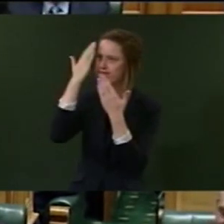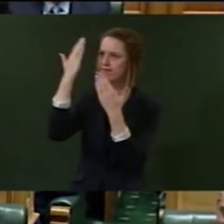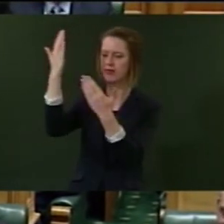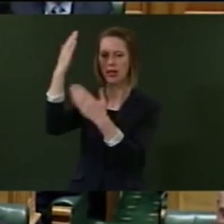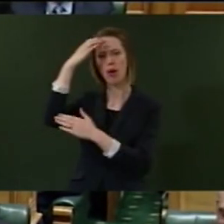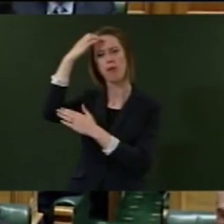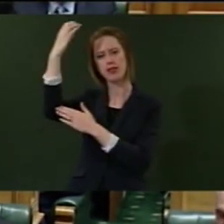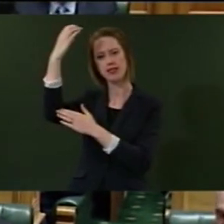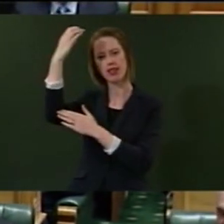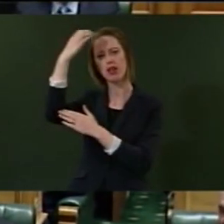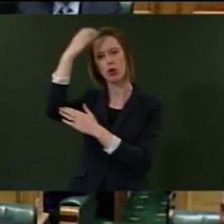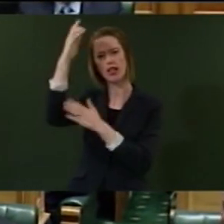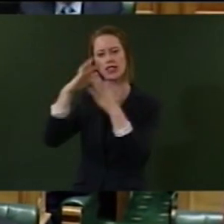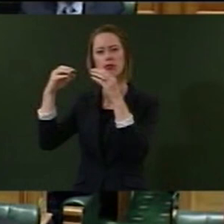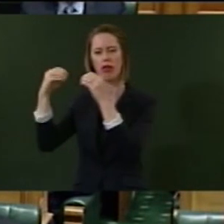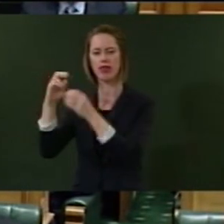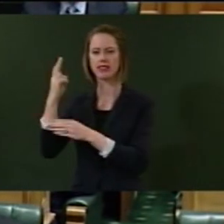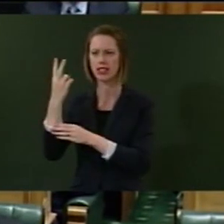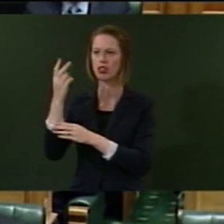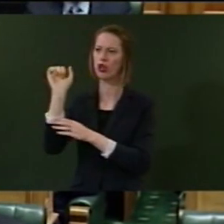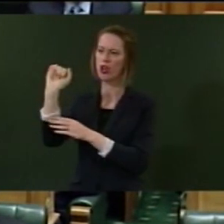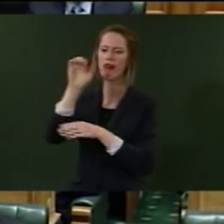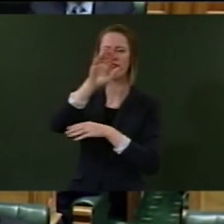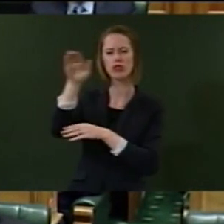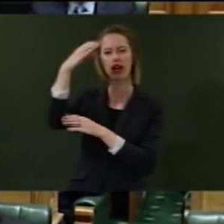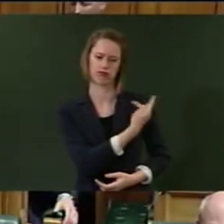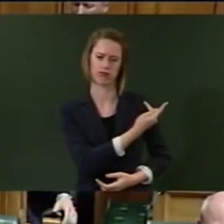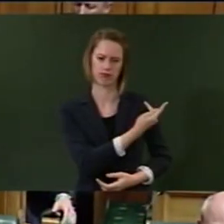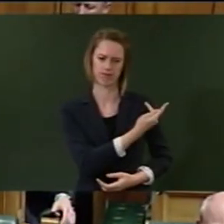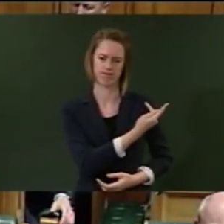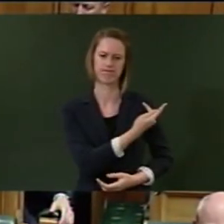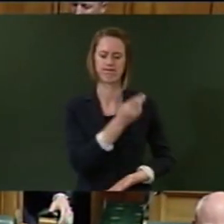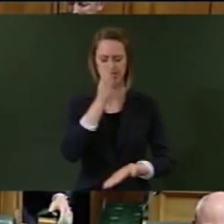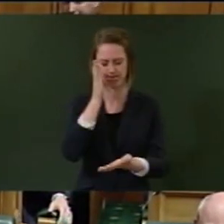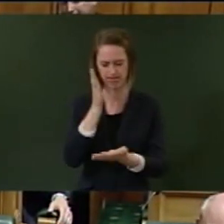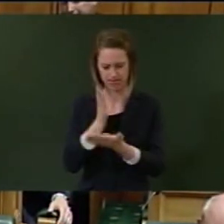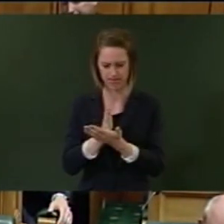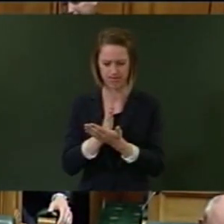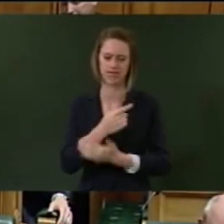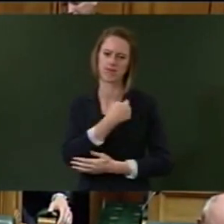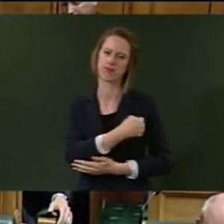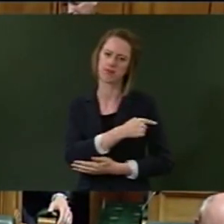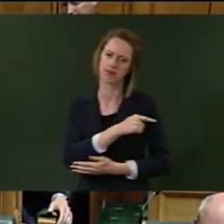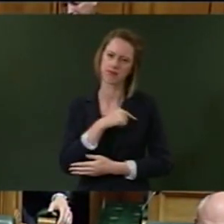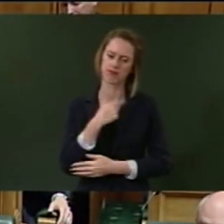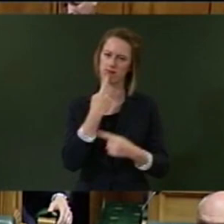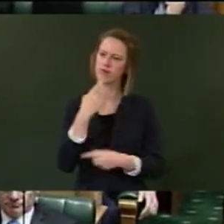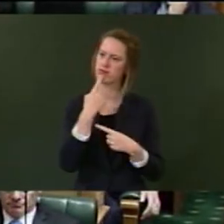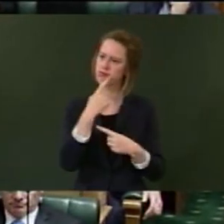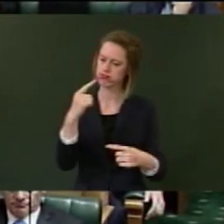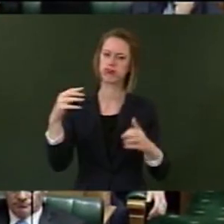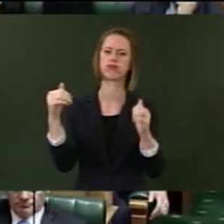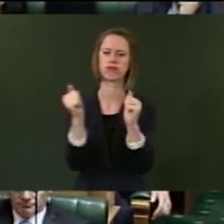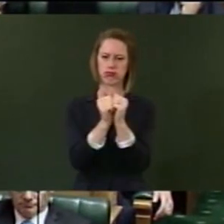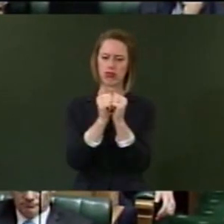Kia kwenye iri hapiti te tuarua, mo tōna kāhui whakahiki. Solemnly, sincerely and truly declare and affirm that